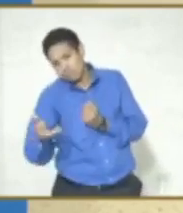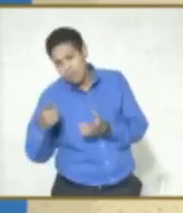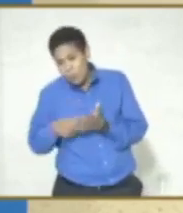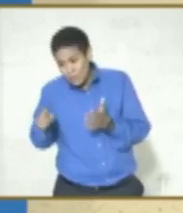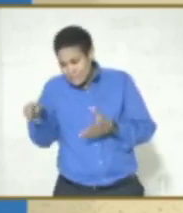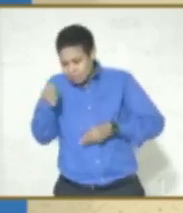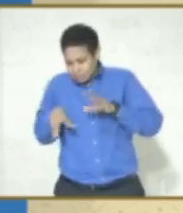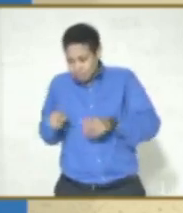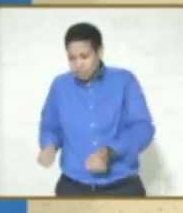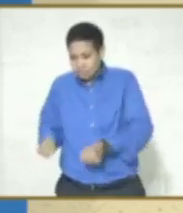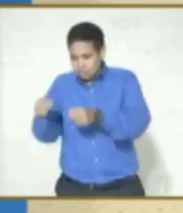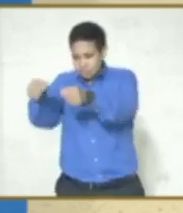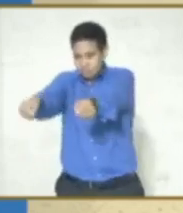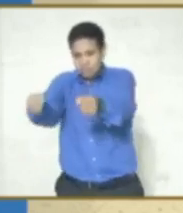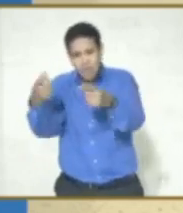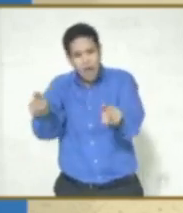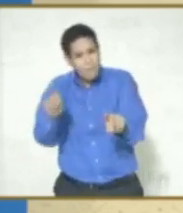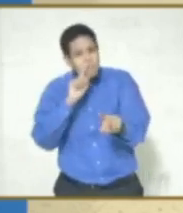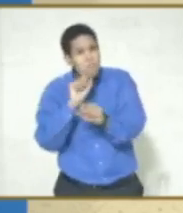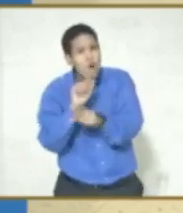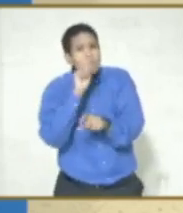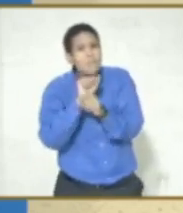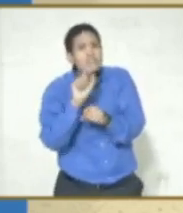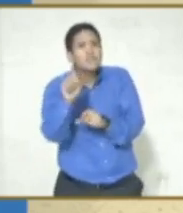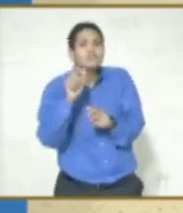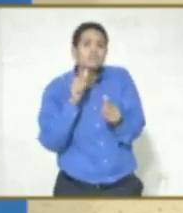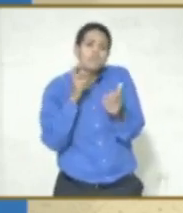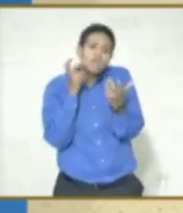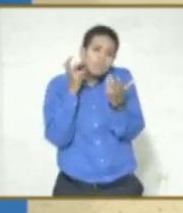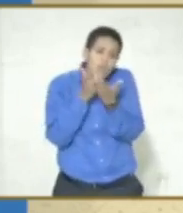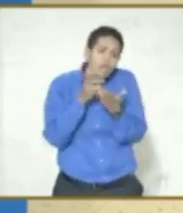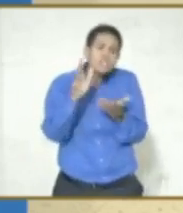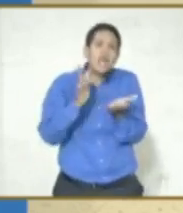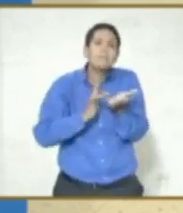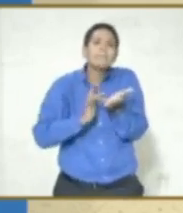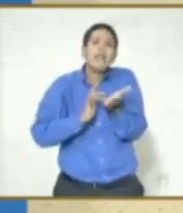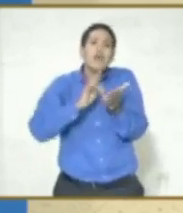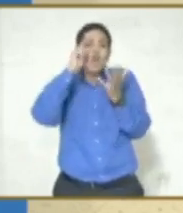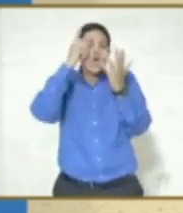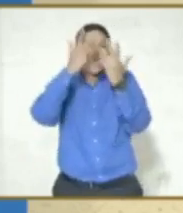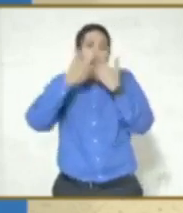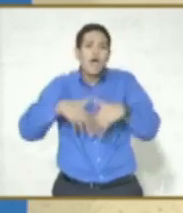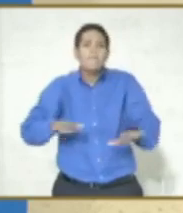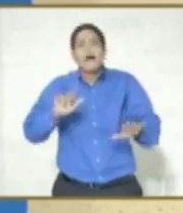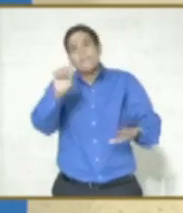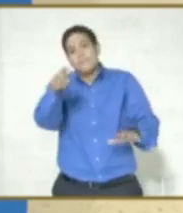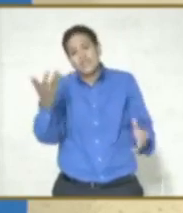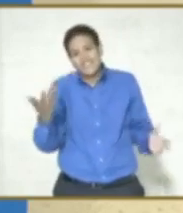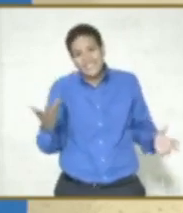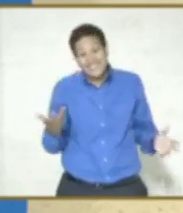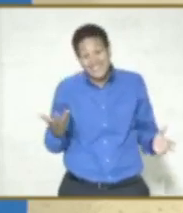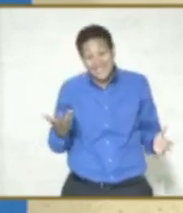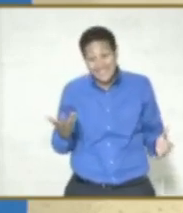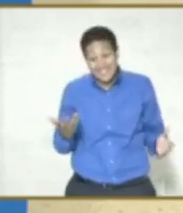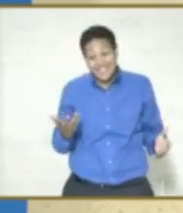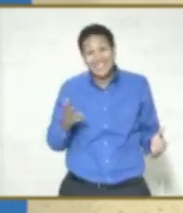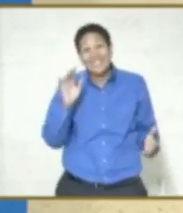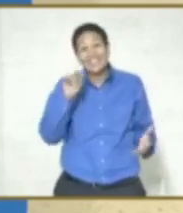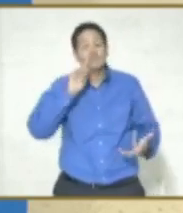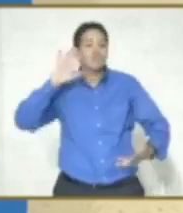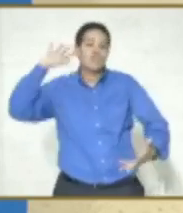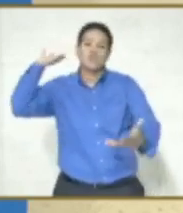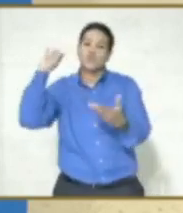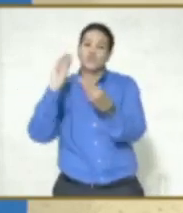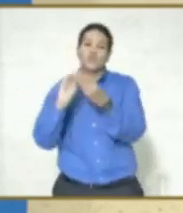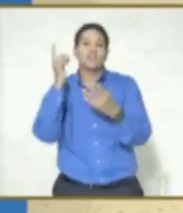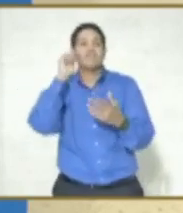would need. Also ensuring that they stick to their medical compliance regime. That is it in a nutshell for